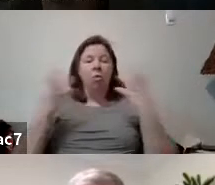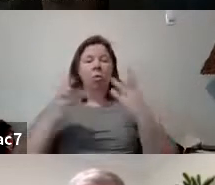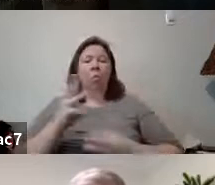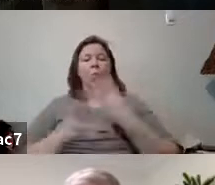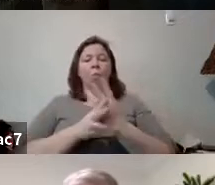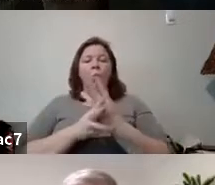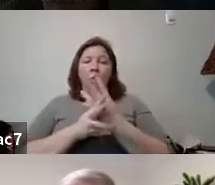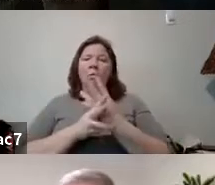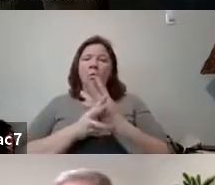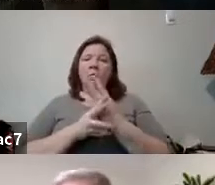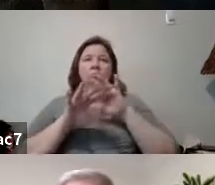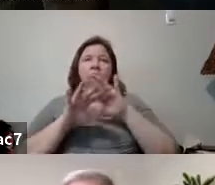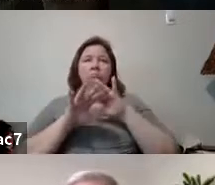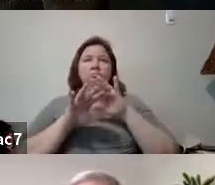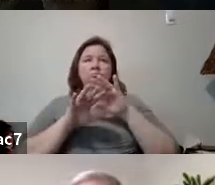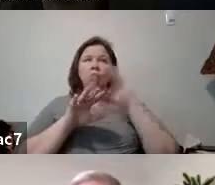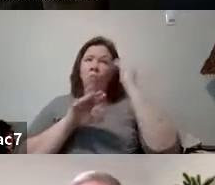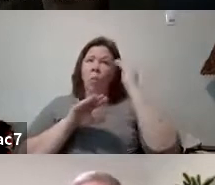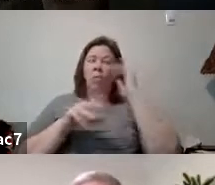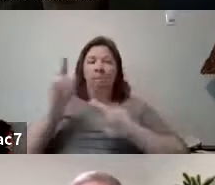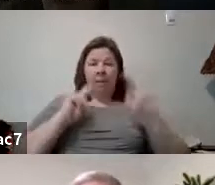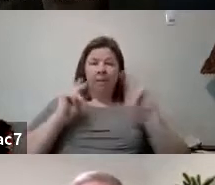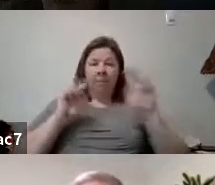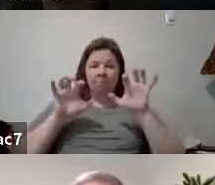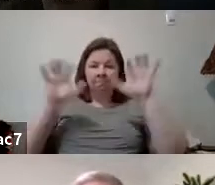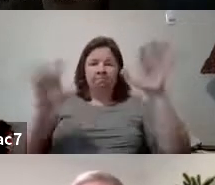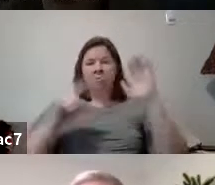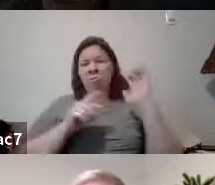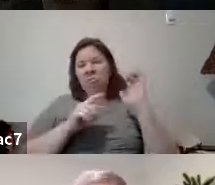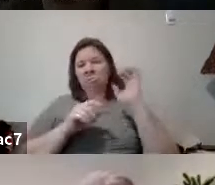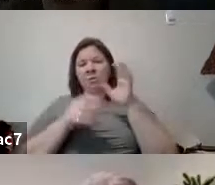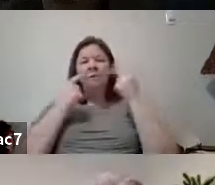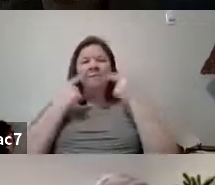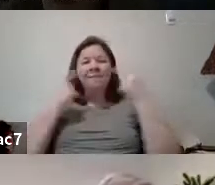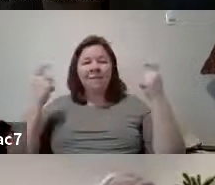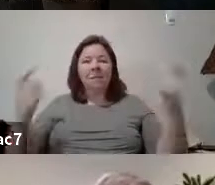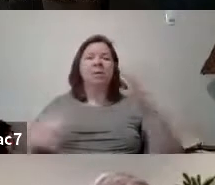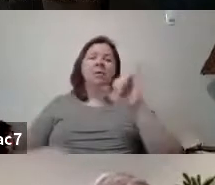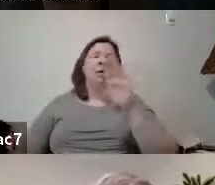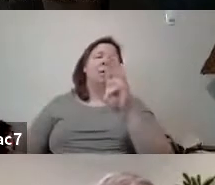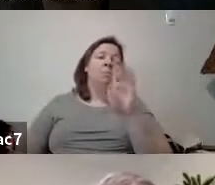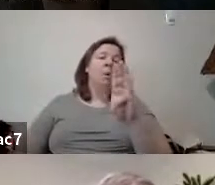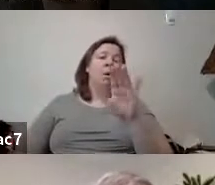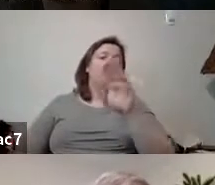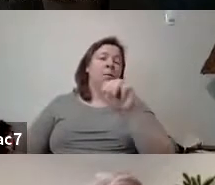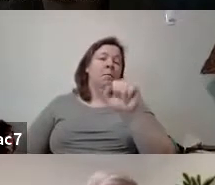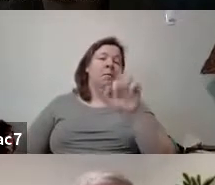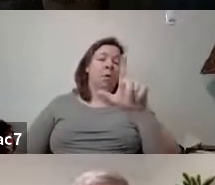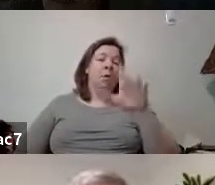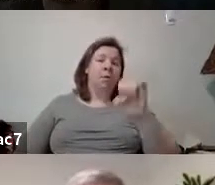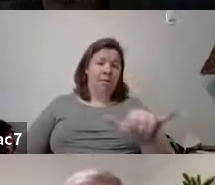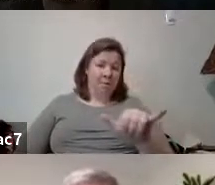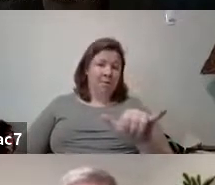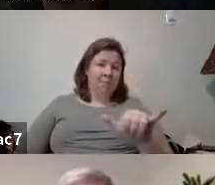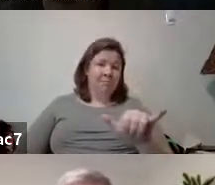world-renowned people. And of course, most people around the world know about Bob Marley, who brought reggae music to the world. And more